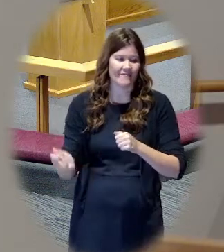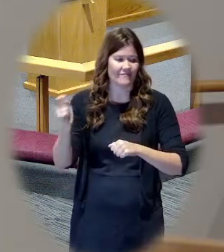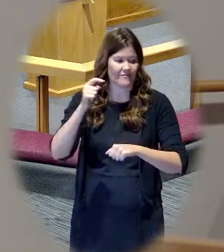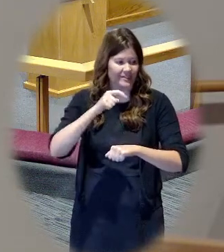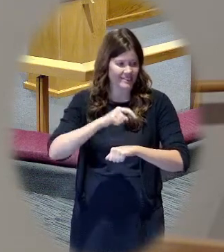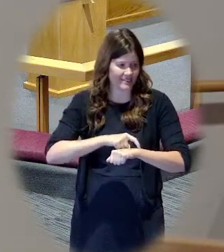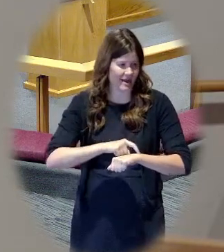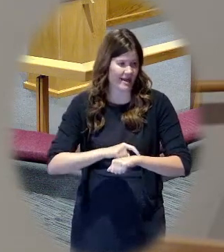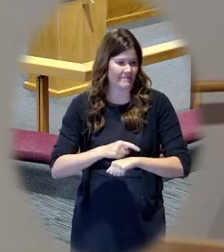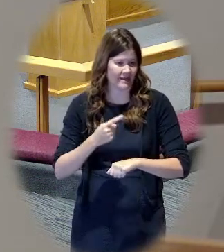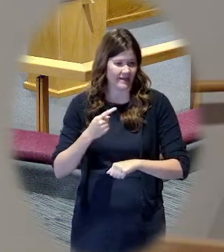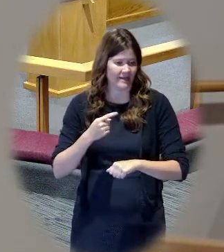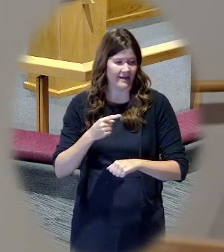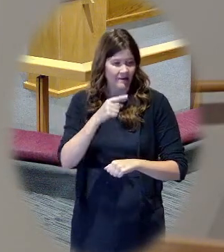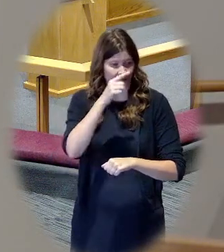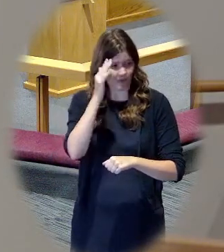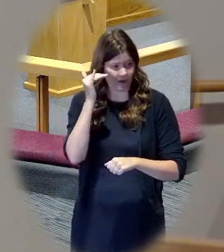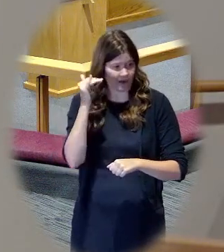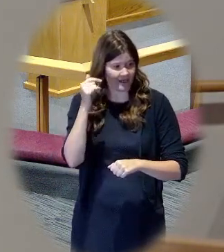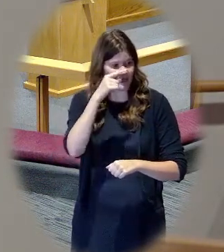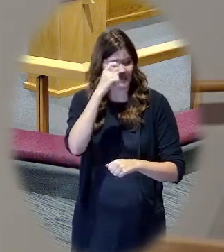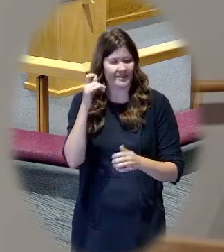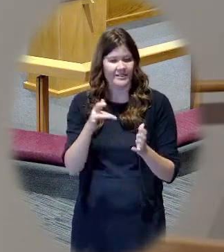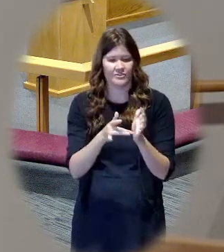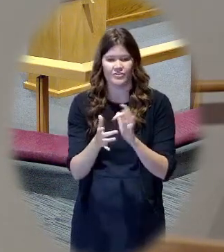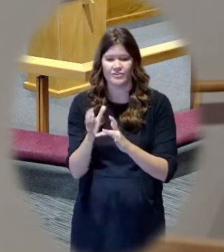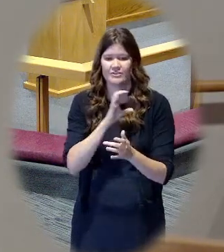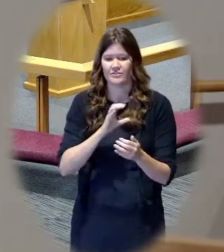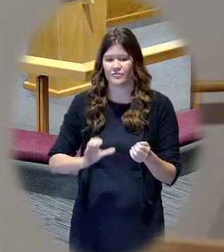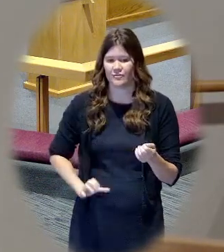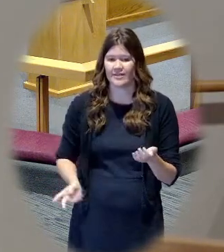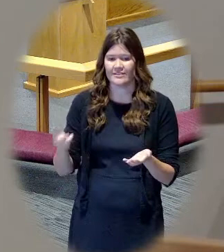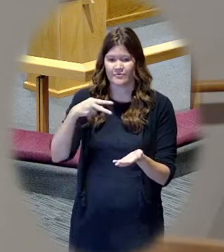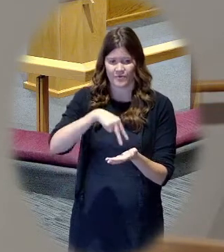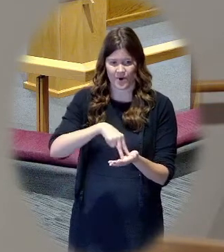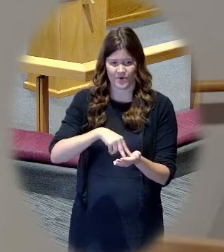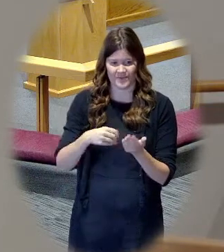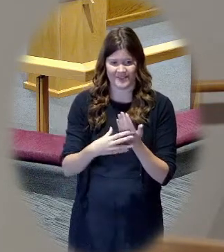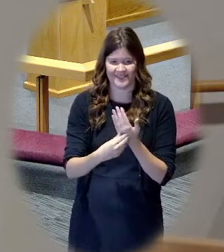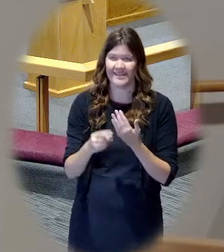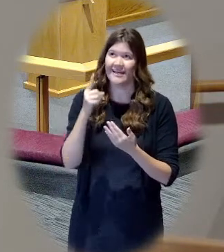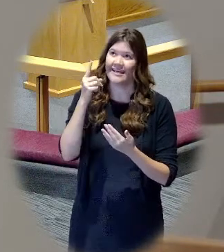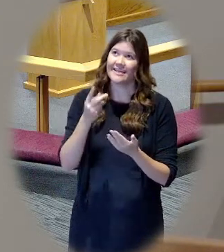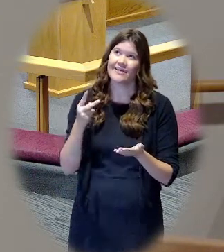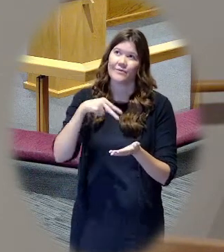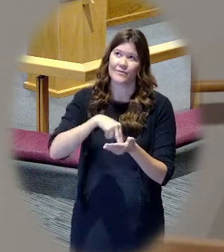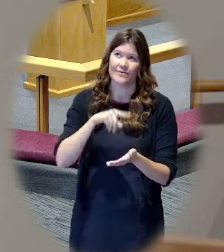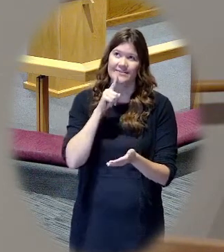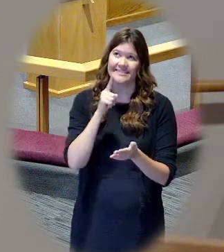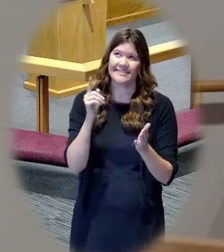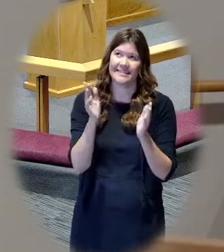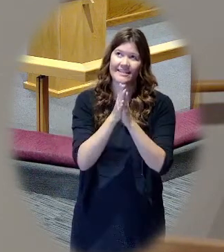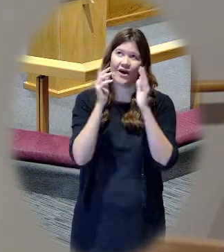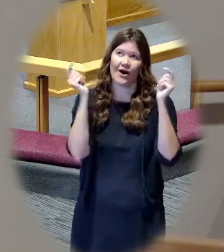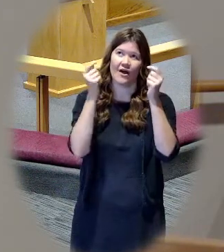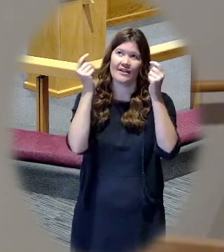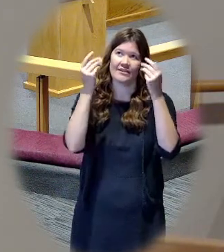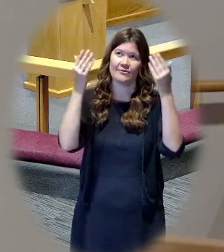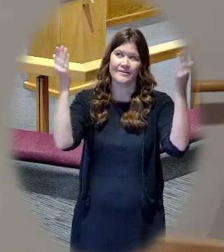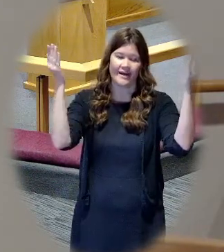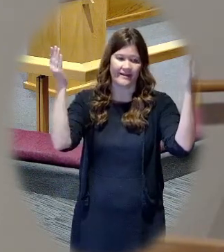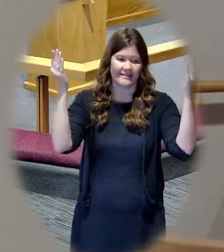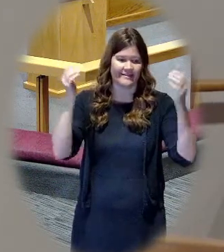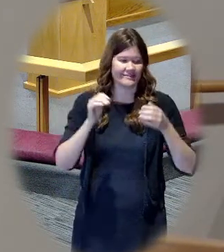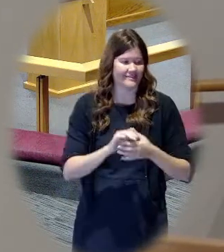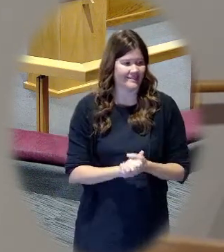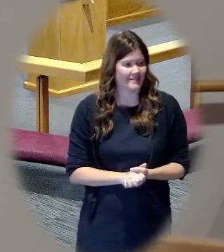single time because Christ is risen. He is risen indeed. Alleluia. But even